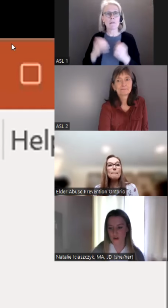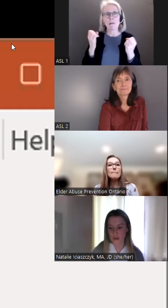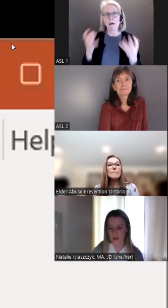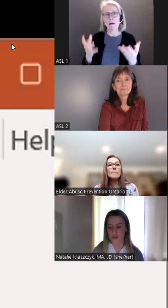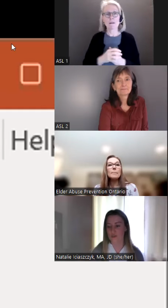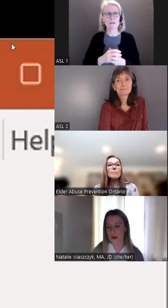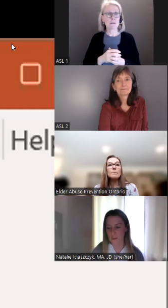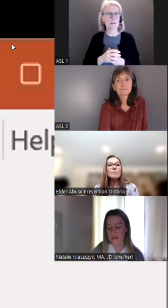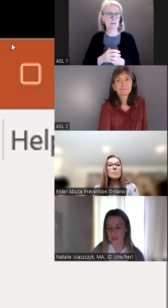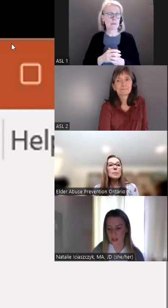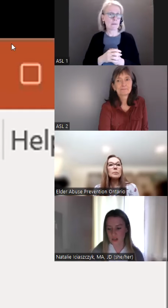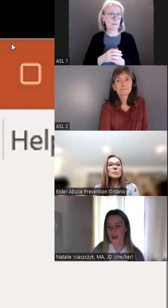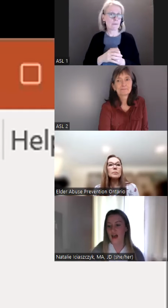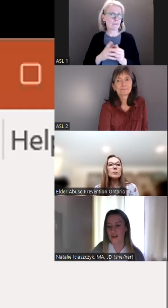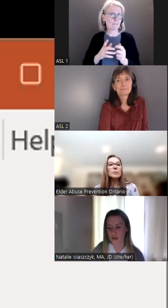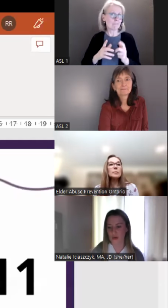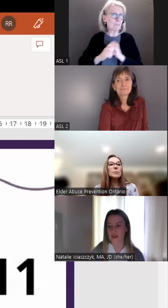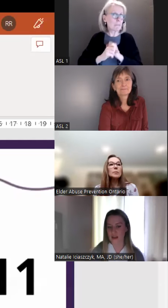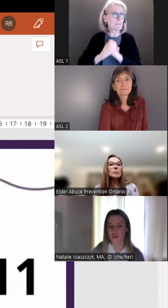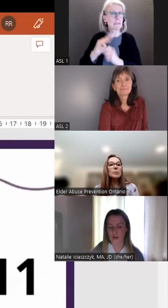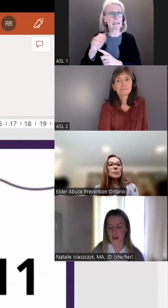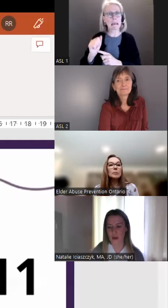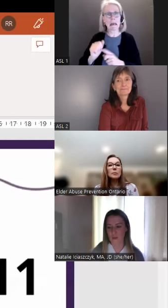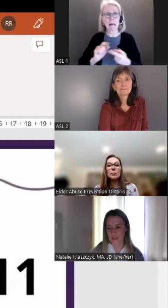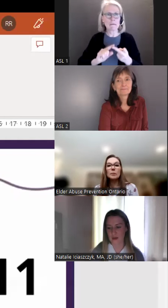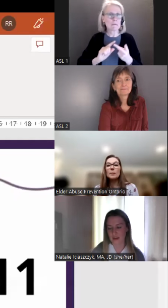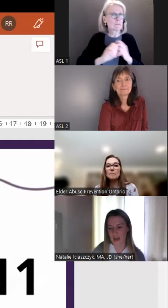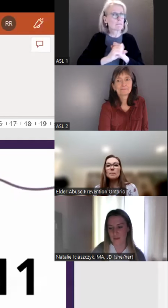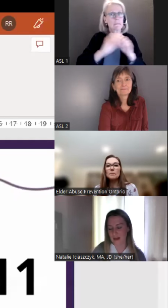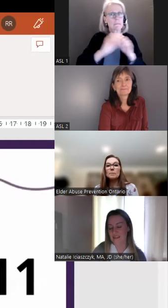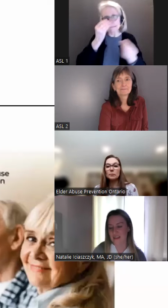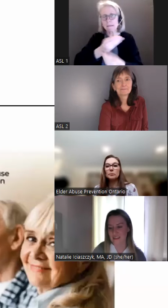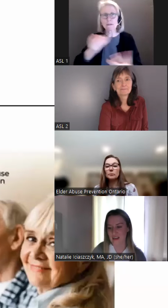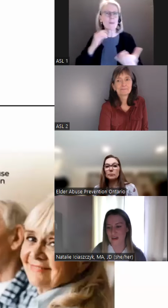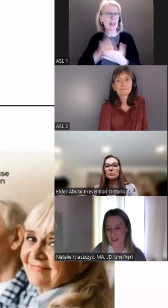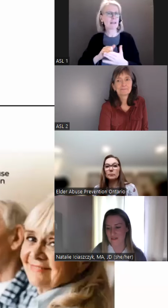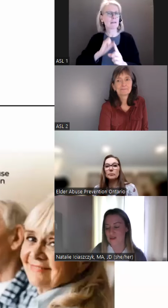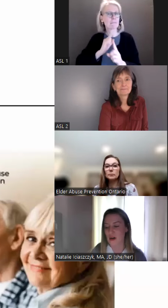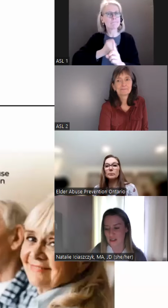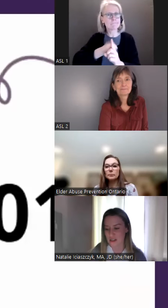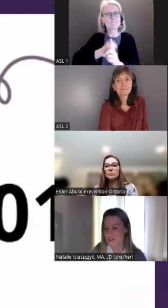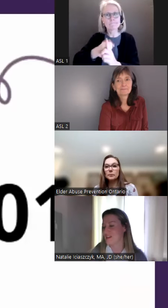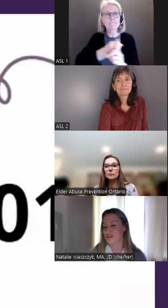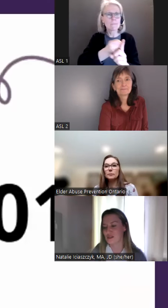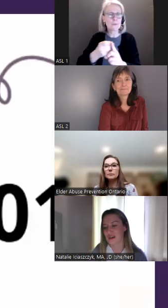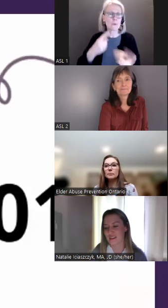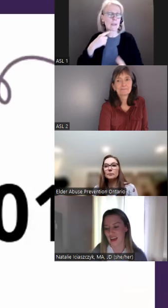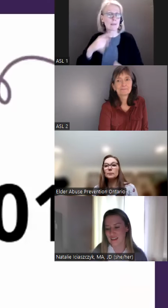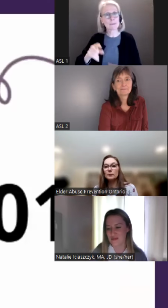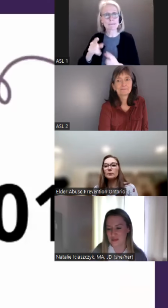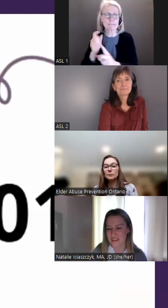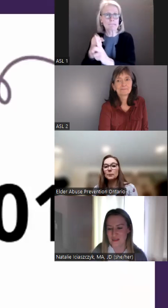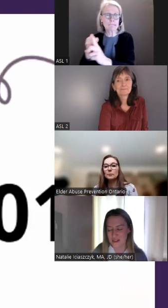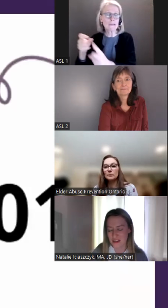to a lot of our research and spreading the message. And, it's kind of chipping away one step at a time in that sense that we can convince politicians to listen to us